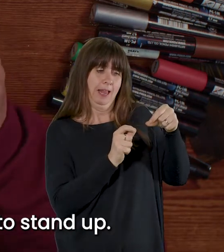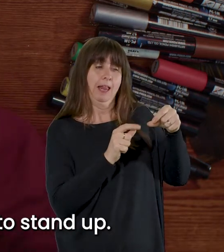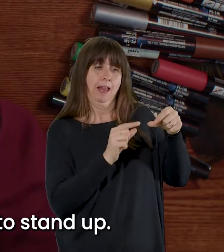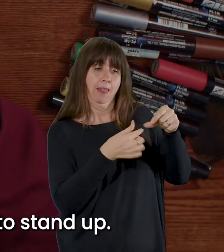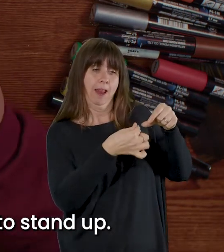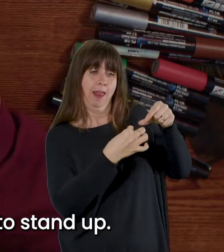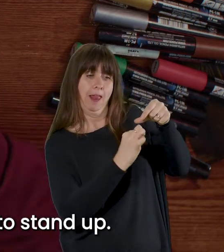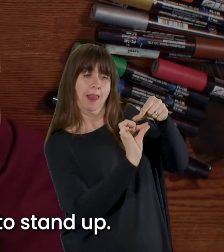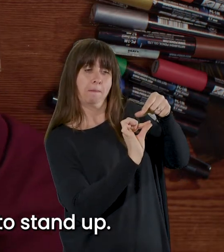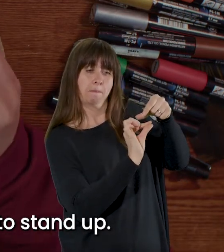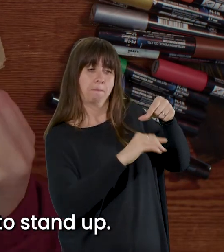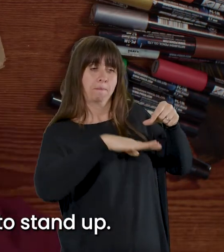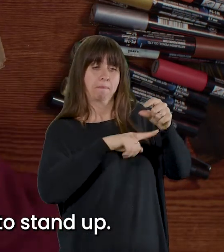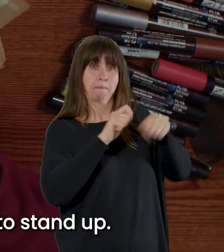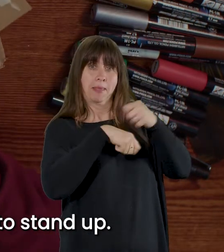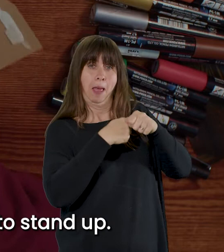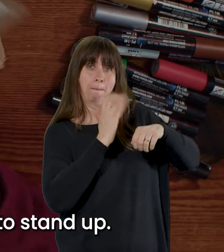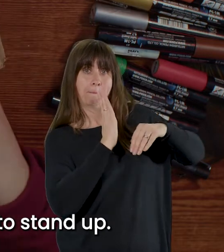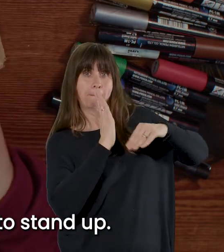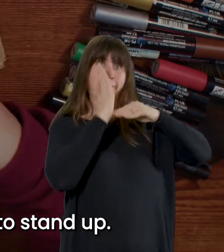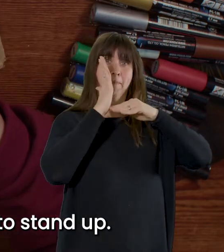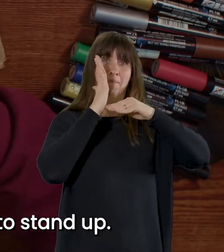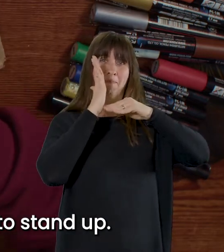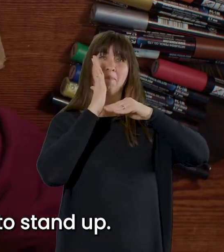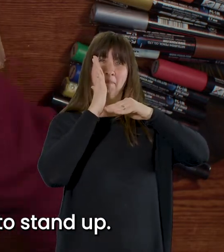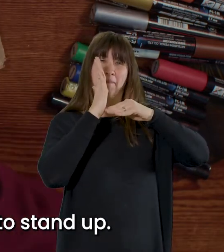Bend the tab backwards to help your objects to stand up.